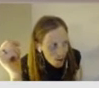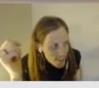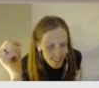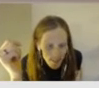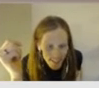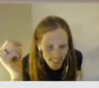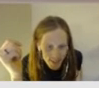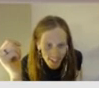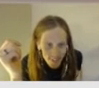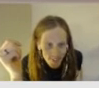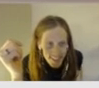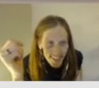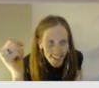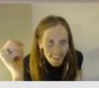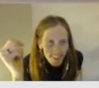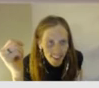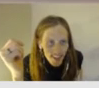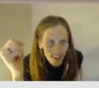what is it about street photographers